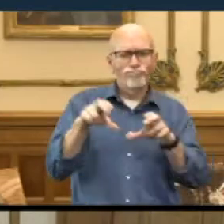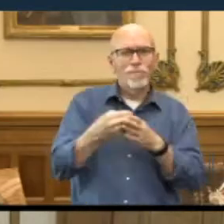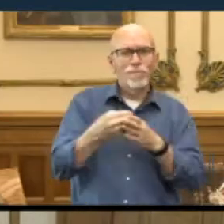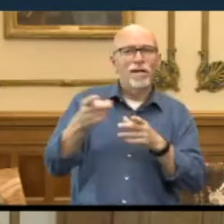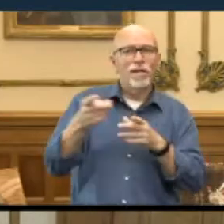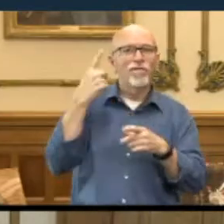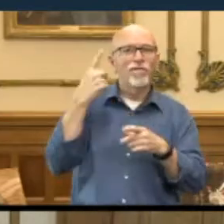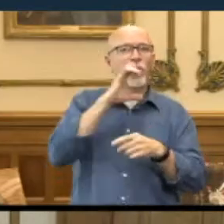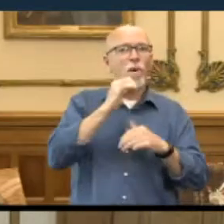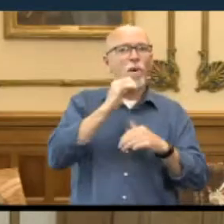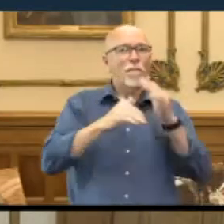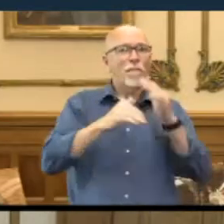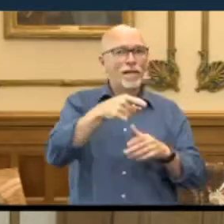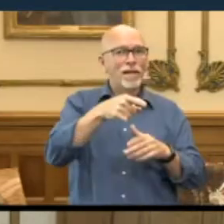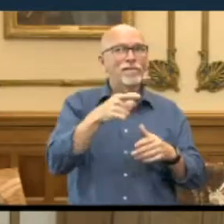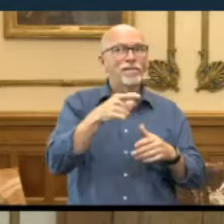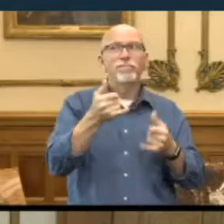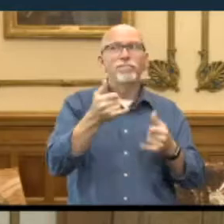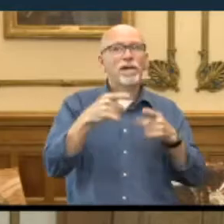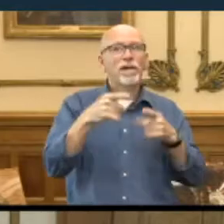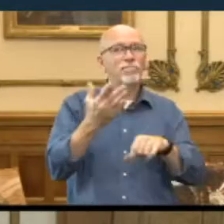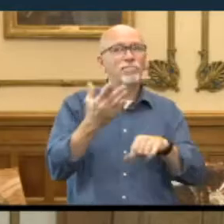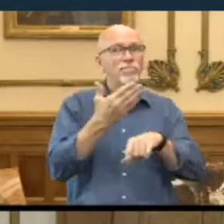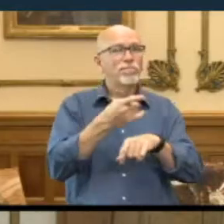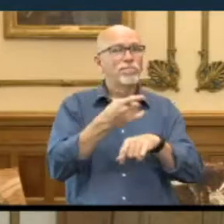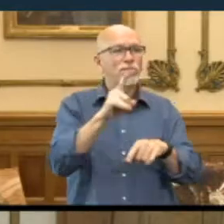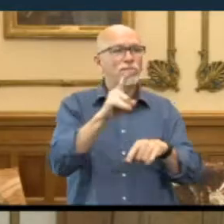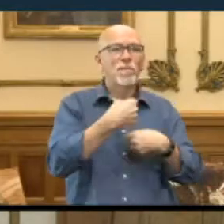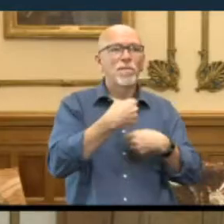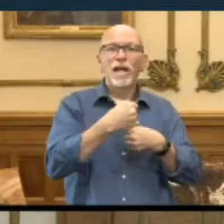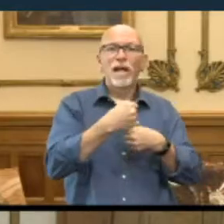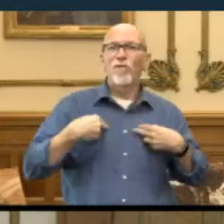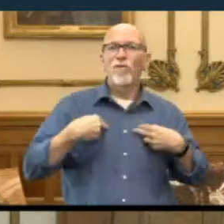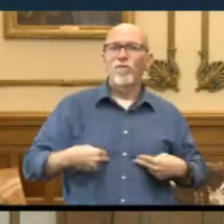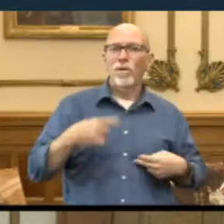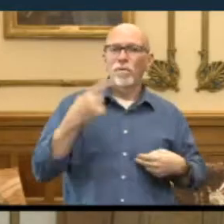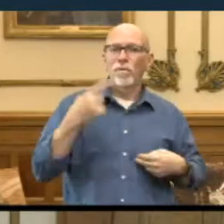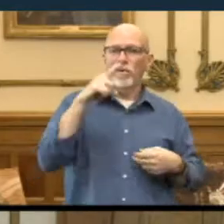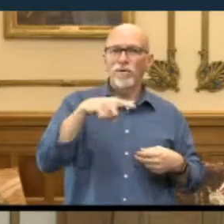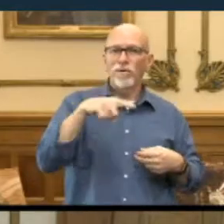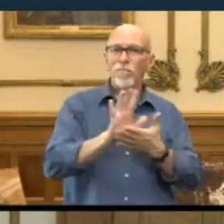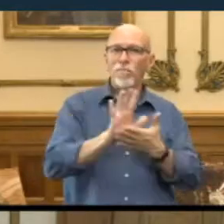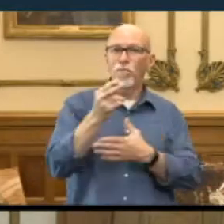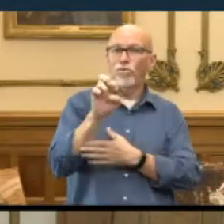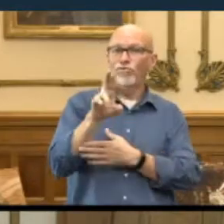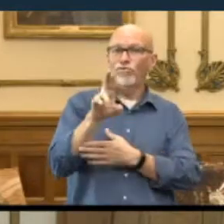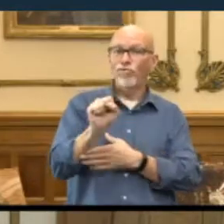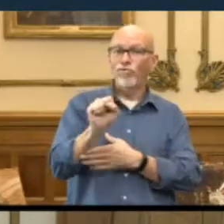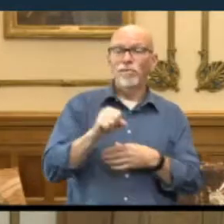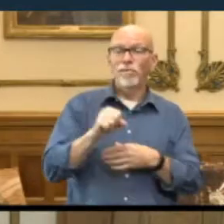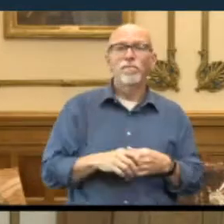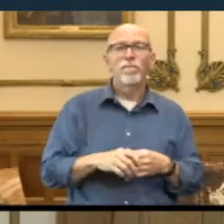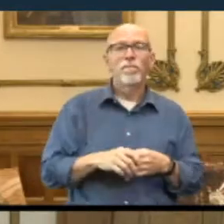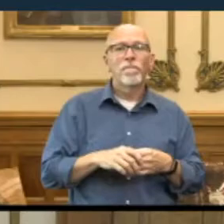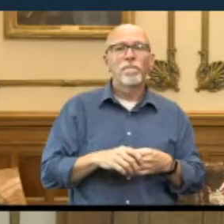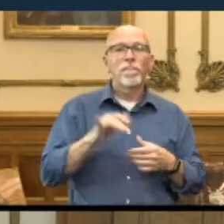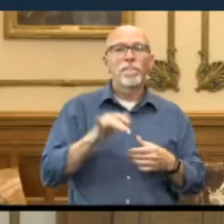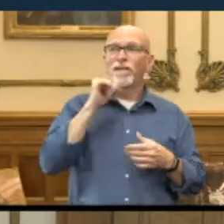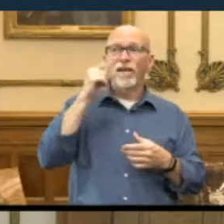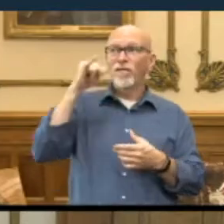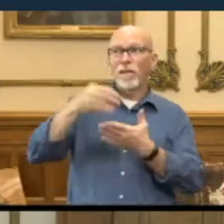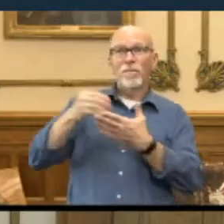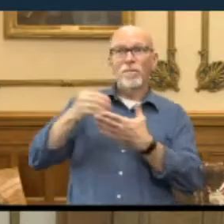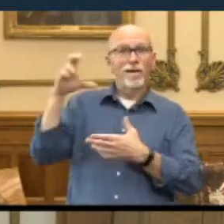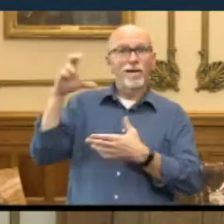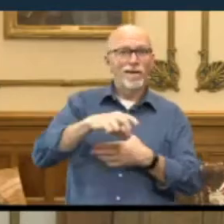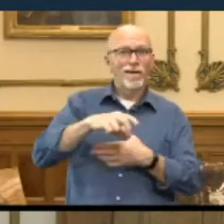building that coincidentally, where they manufactured the uniforms for the movie Hoosiers. It wouldn't have happened. You had to get that in there, didn't